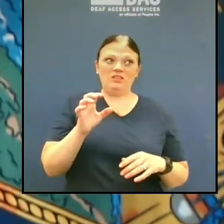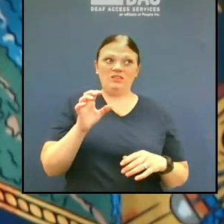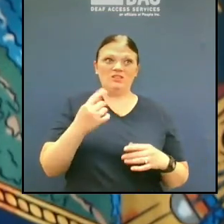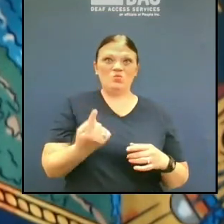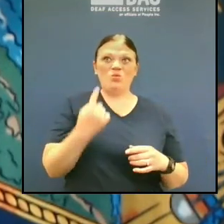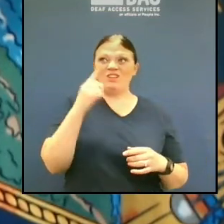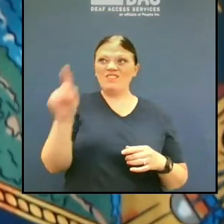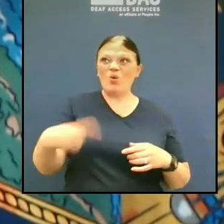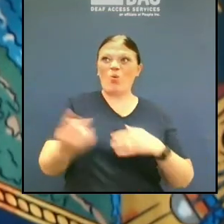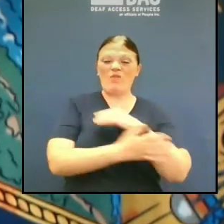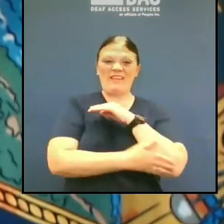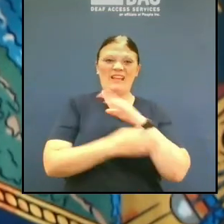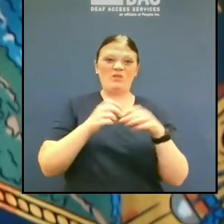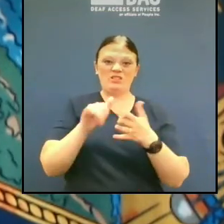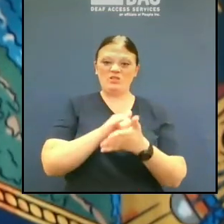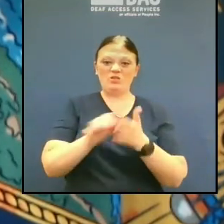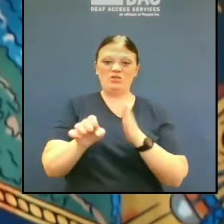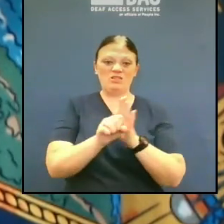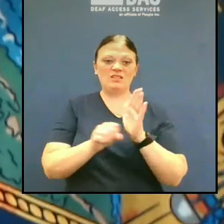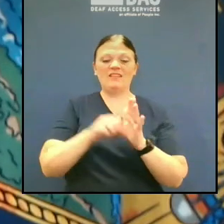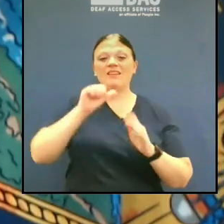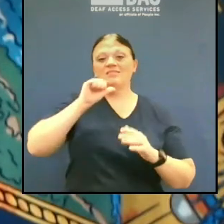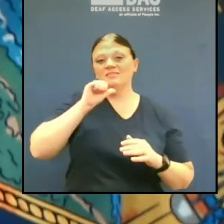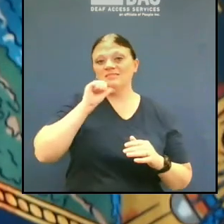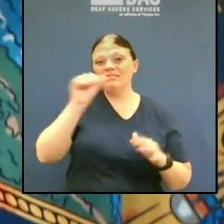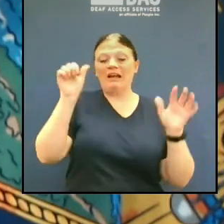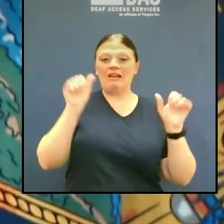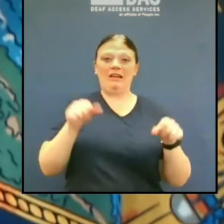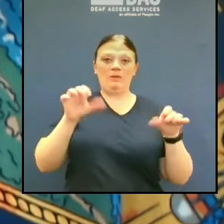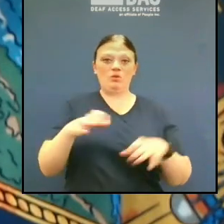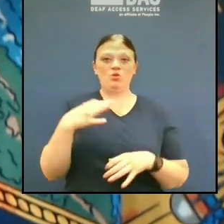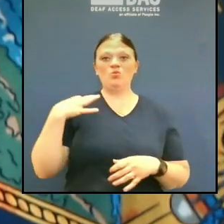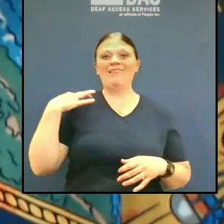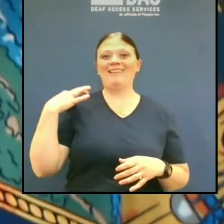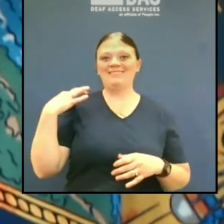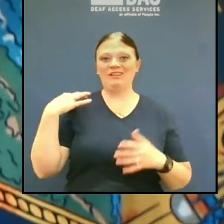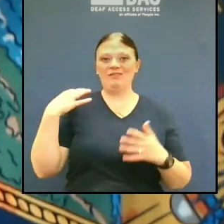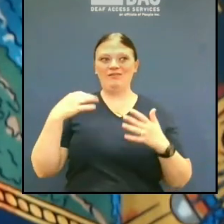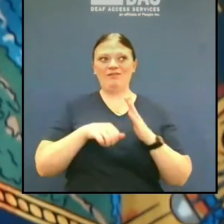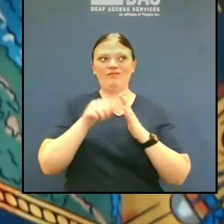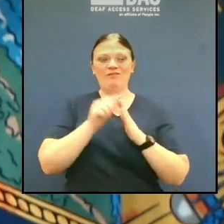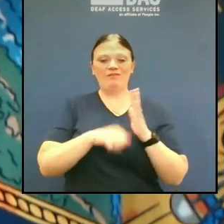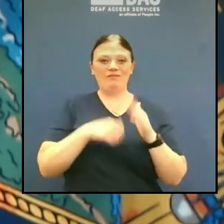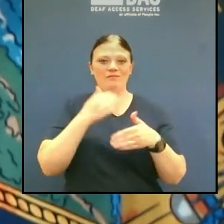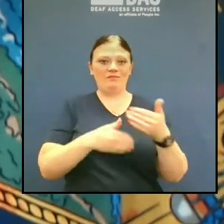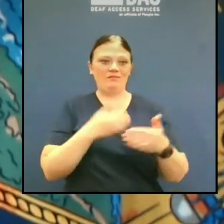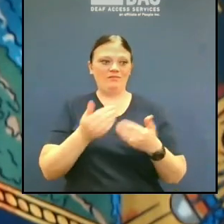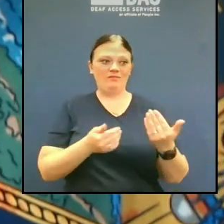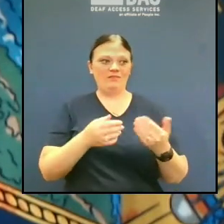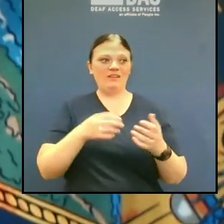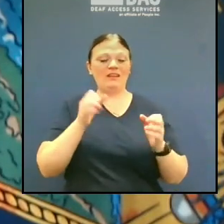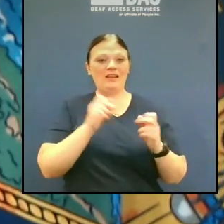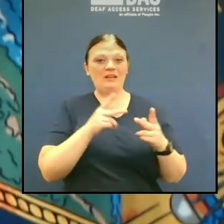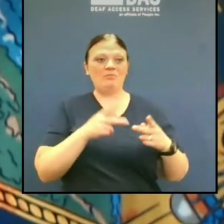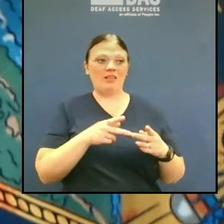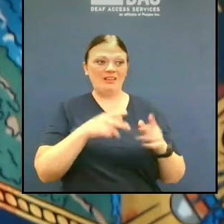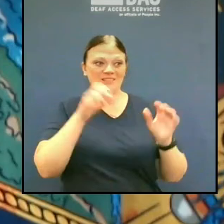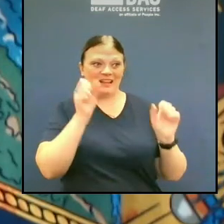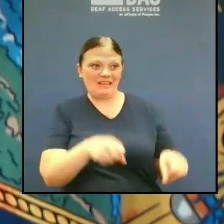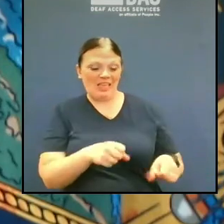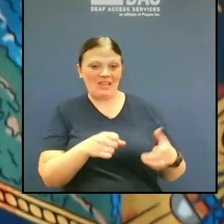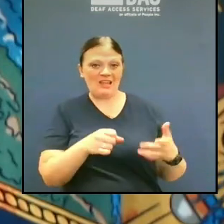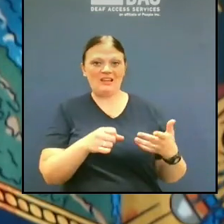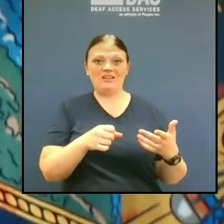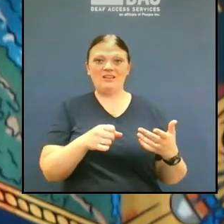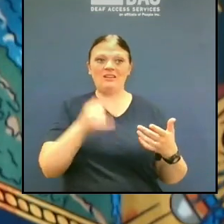only counties in New York State that isn't able to do elective procedures in any site that can perform elective procedures, as long as